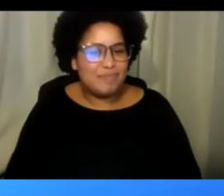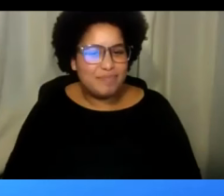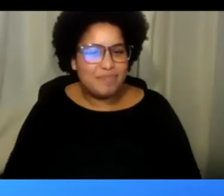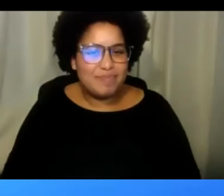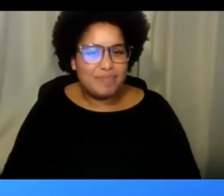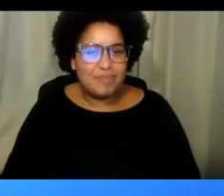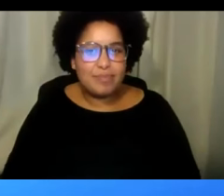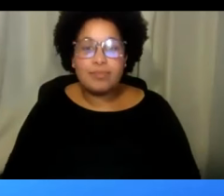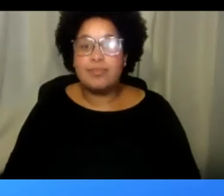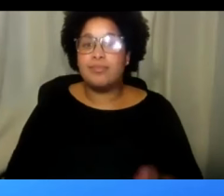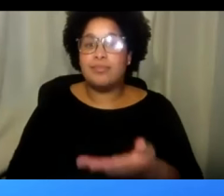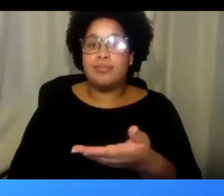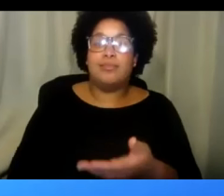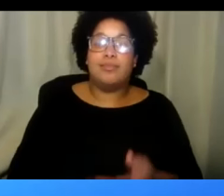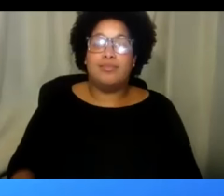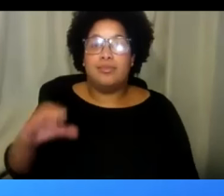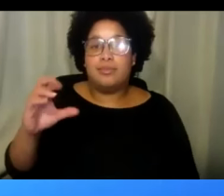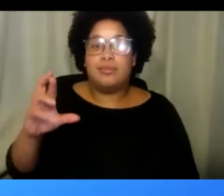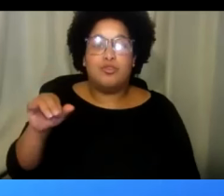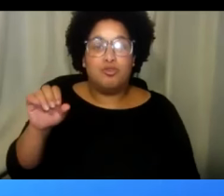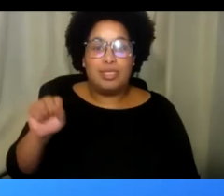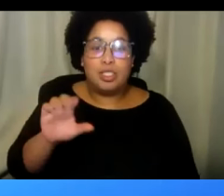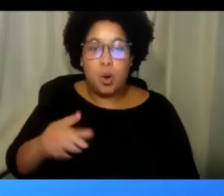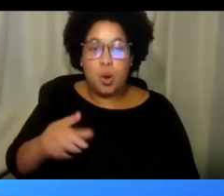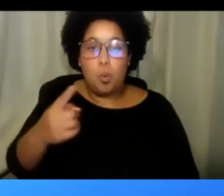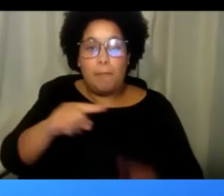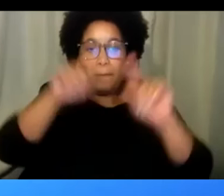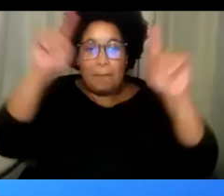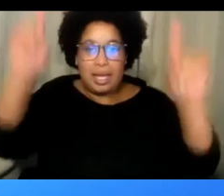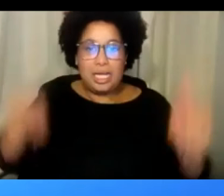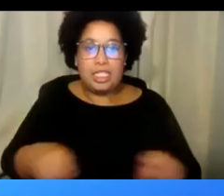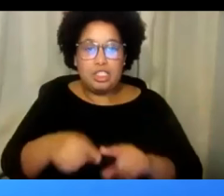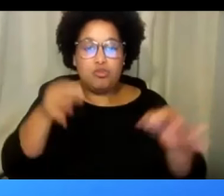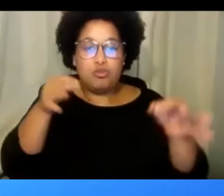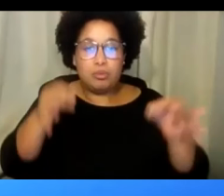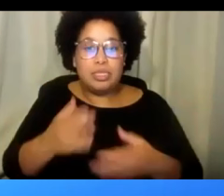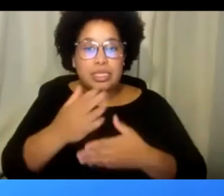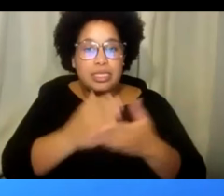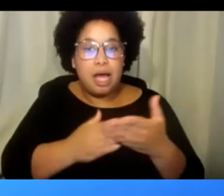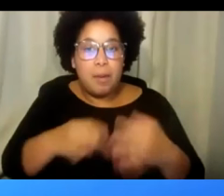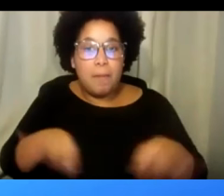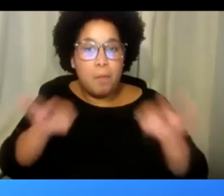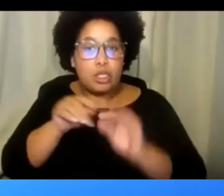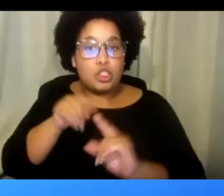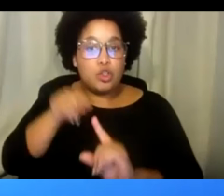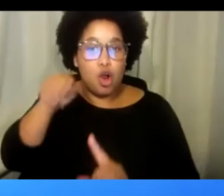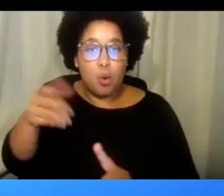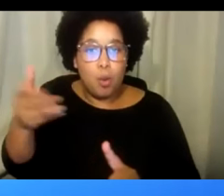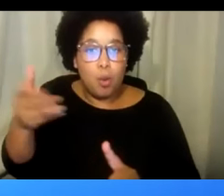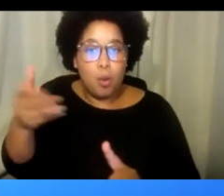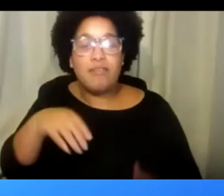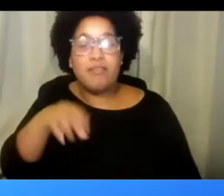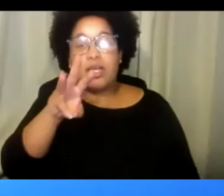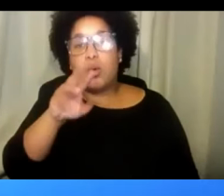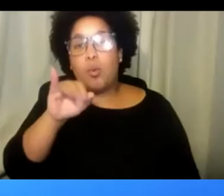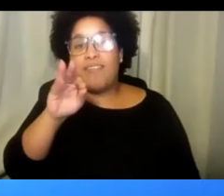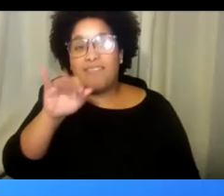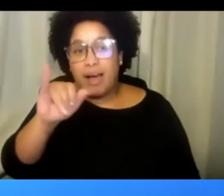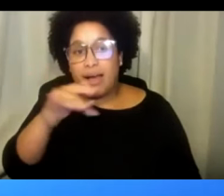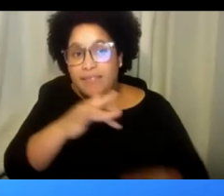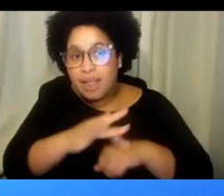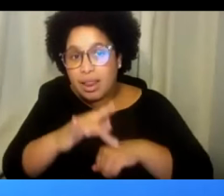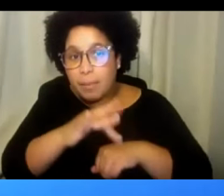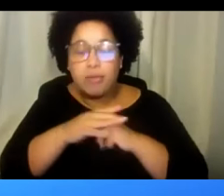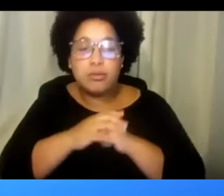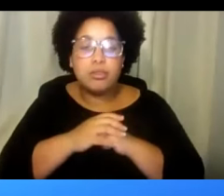This is Chris's one-page tech description. Some of the things that are important to her is having Wi-Fi available,